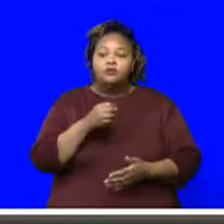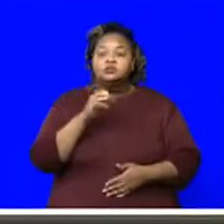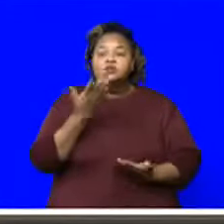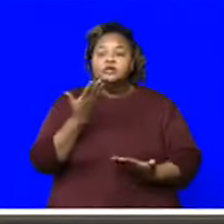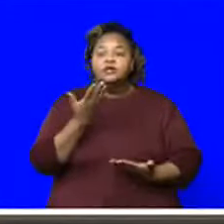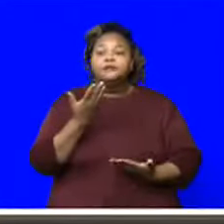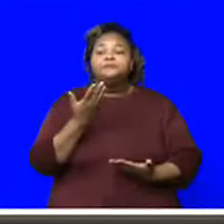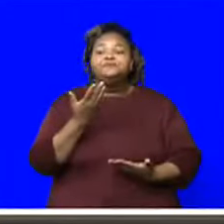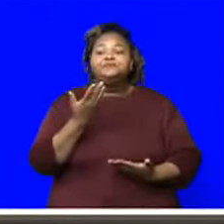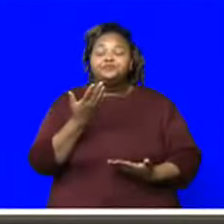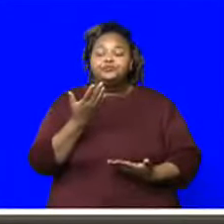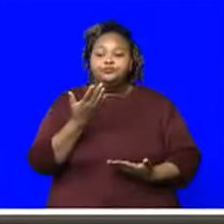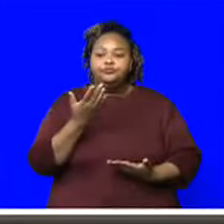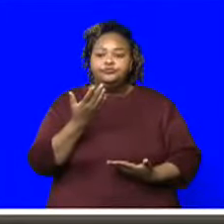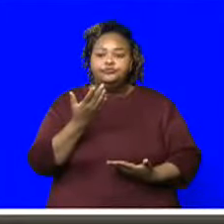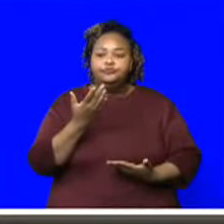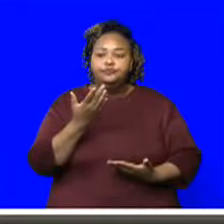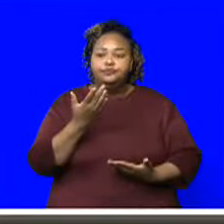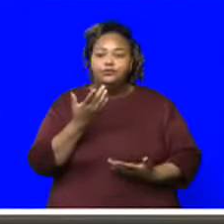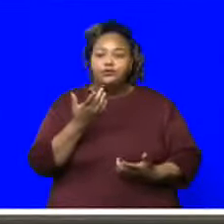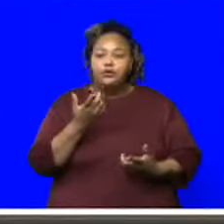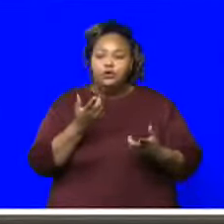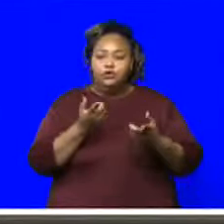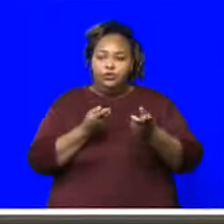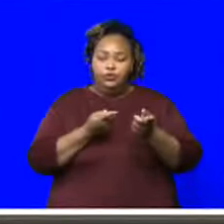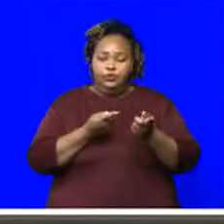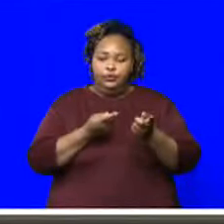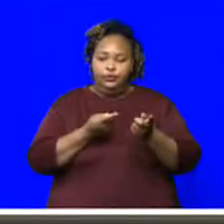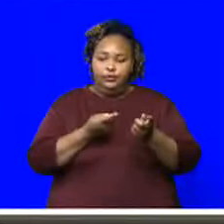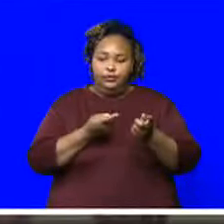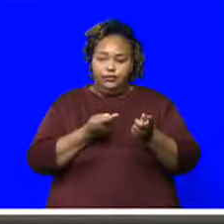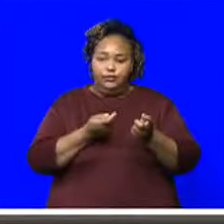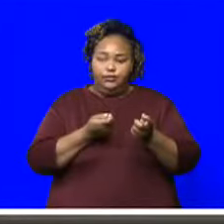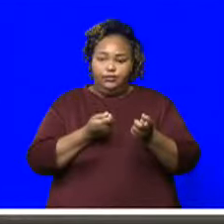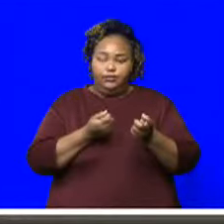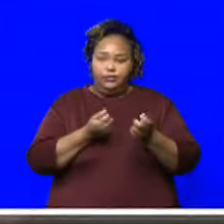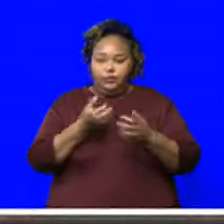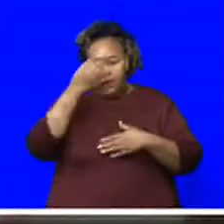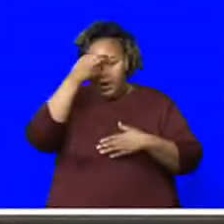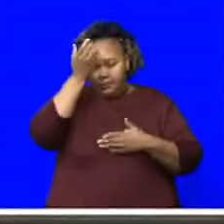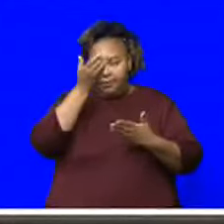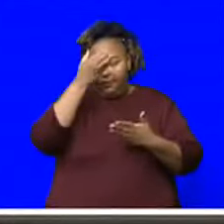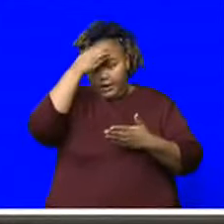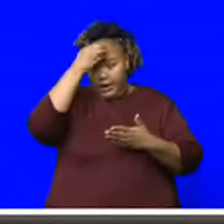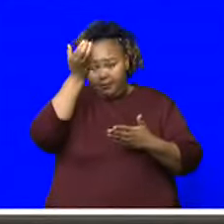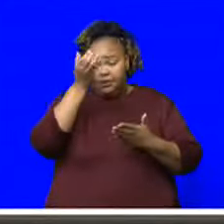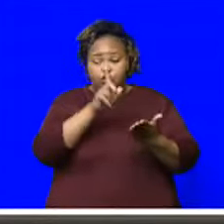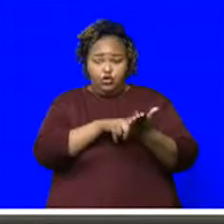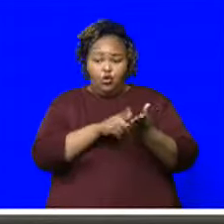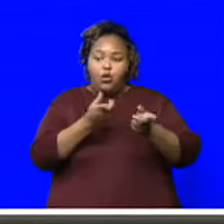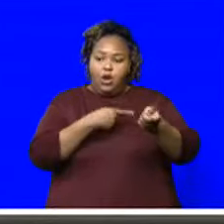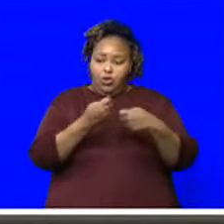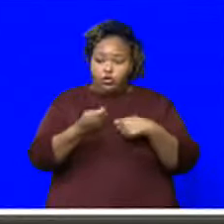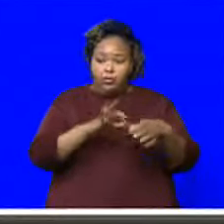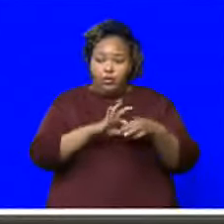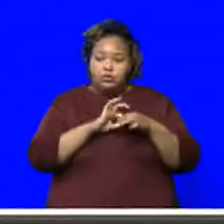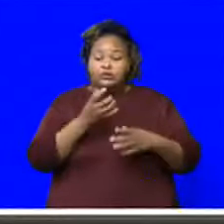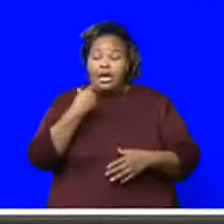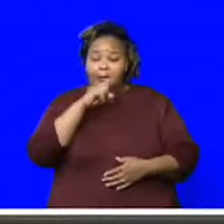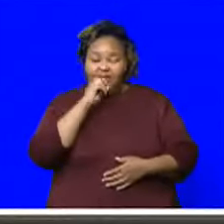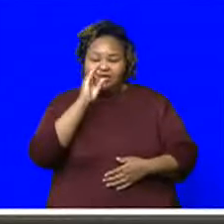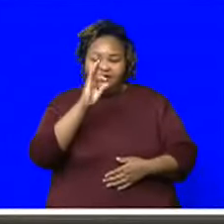kanzi umthetho waka FSRA ufike umuke lawo mandla. So ke sina FSRA la sina iparlament